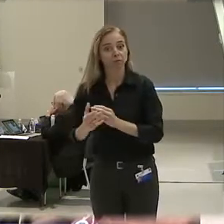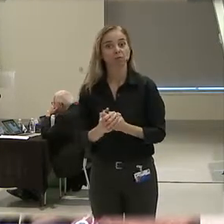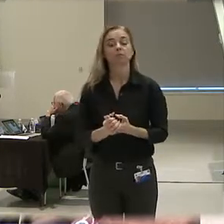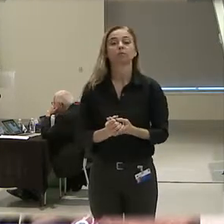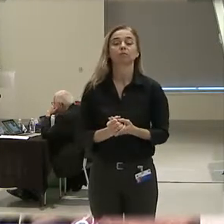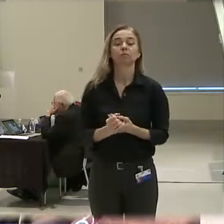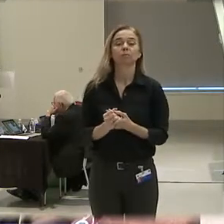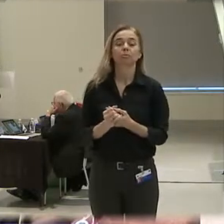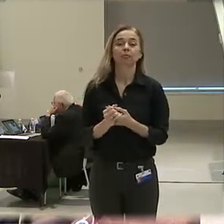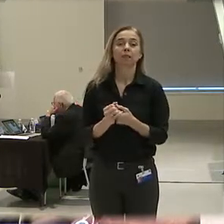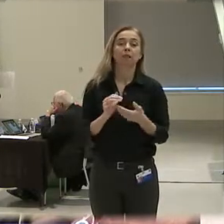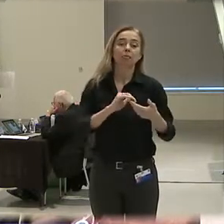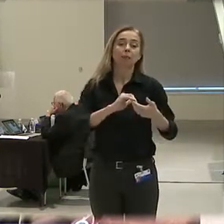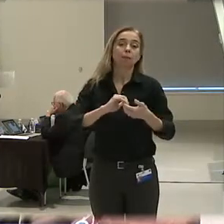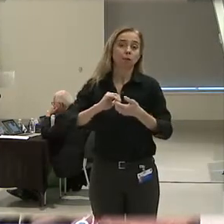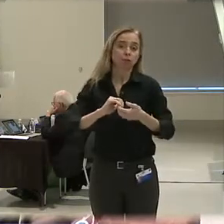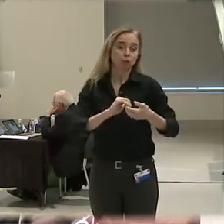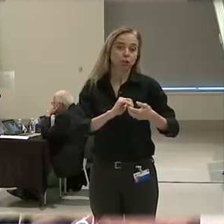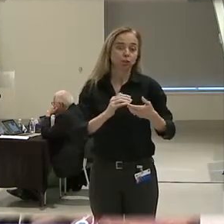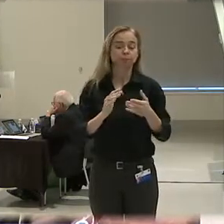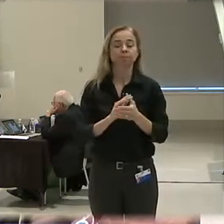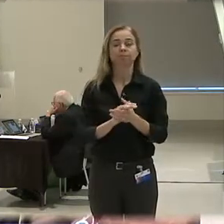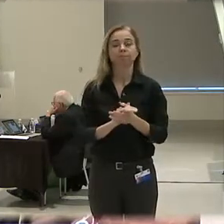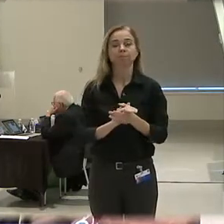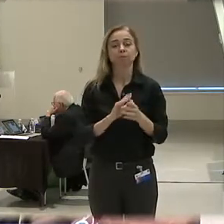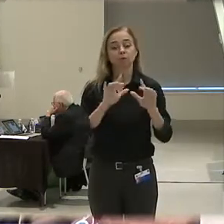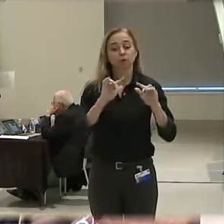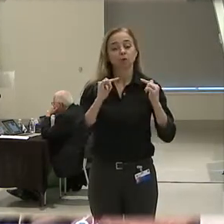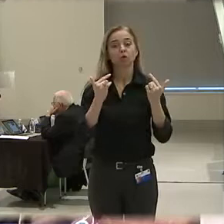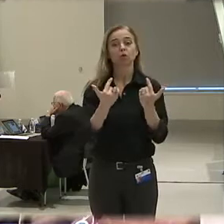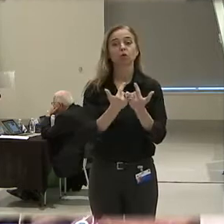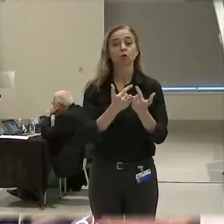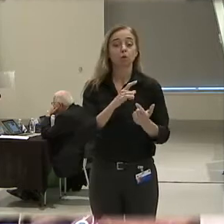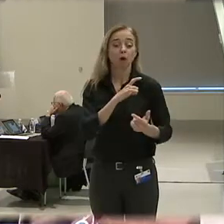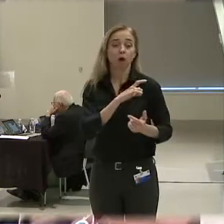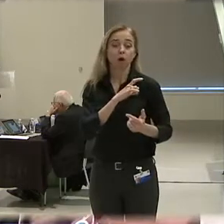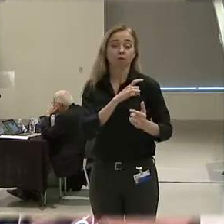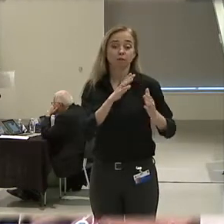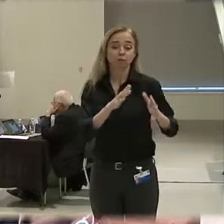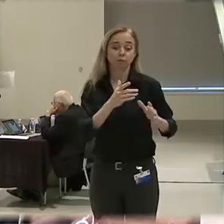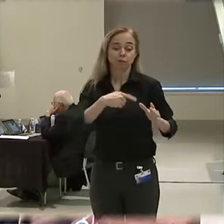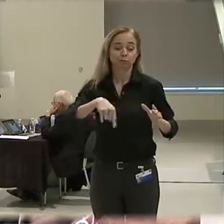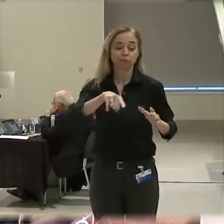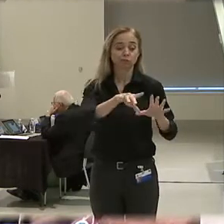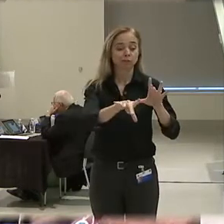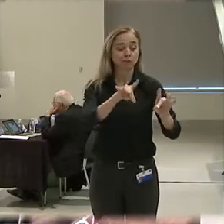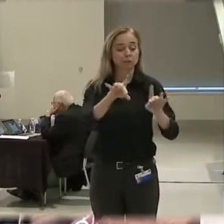Safety Partnership is a group of police officers who were selected